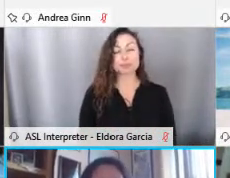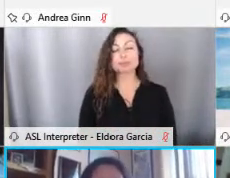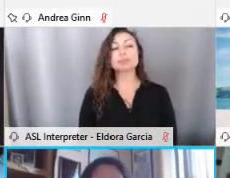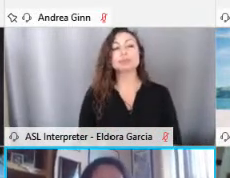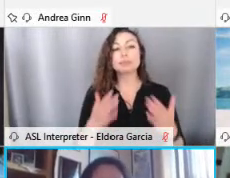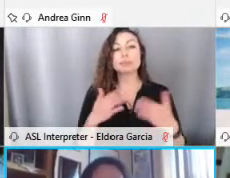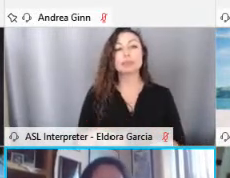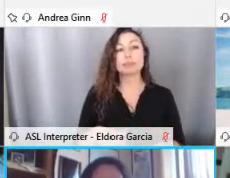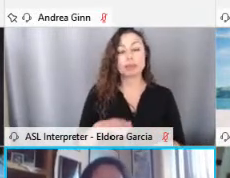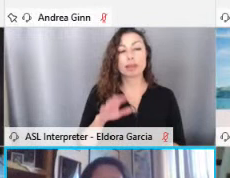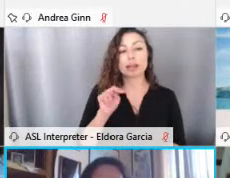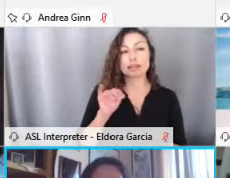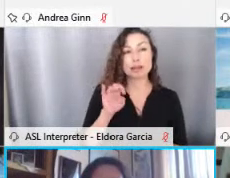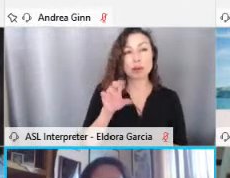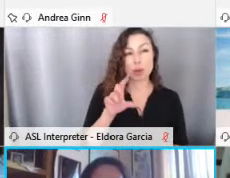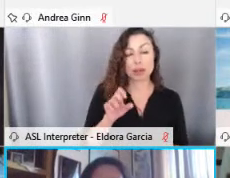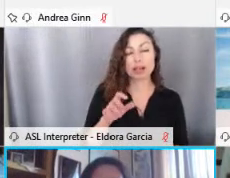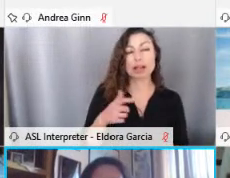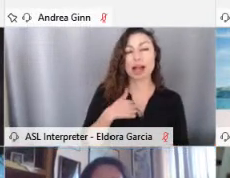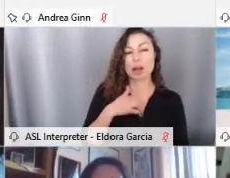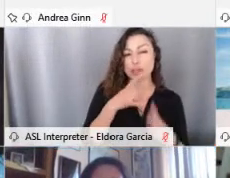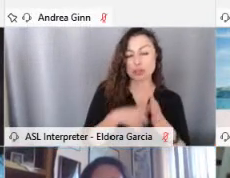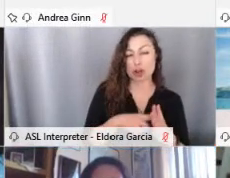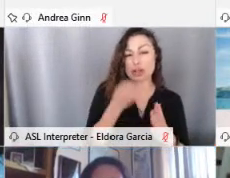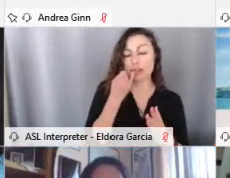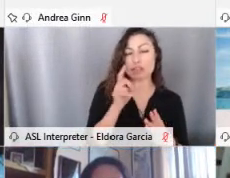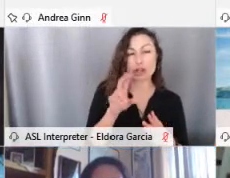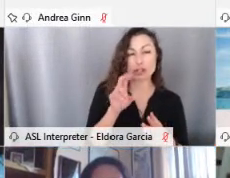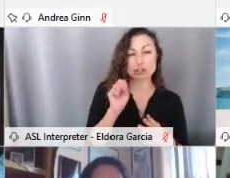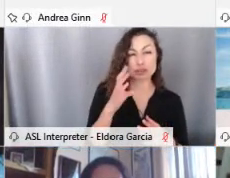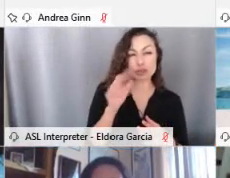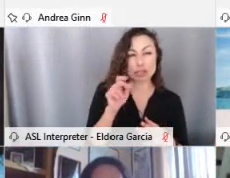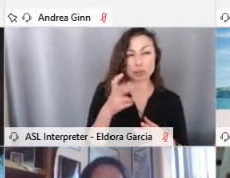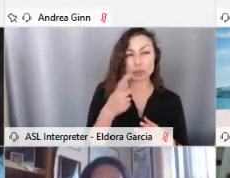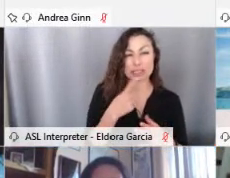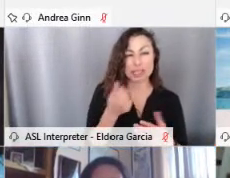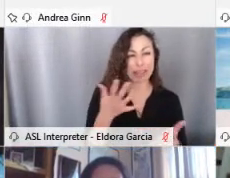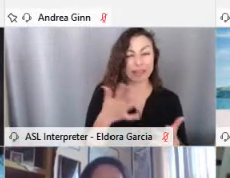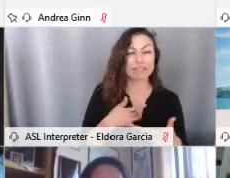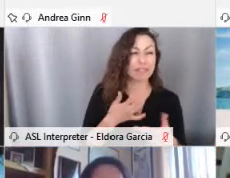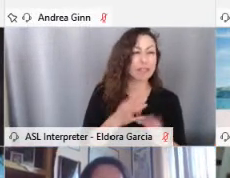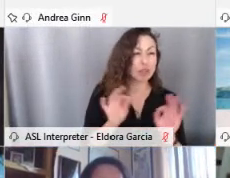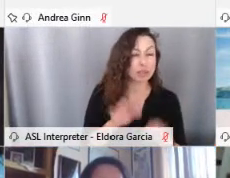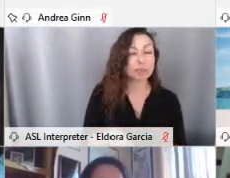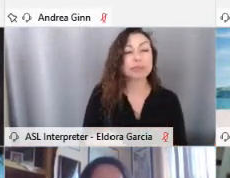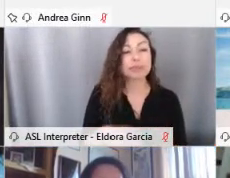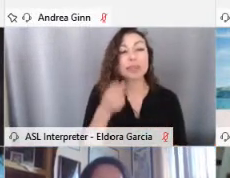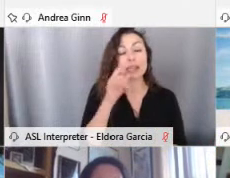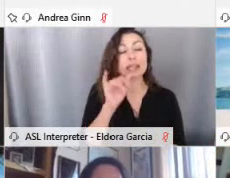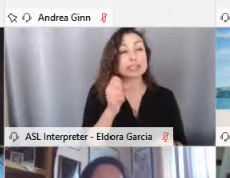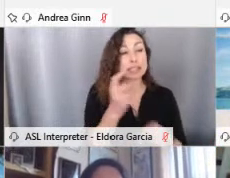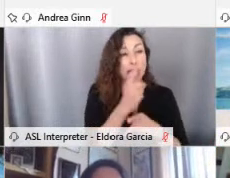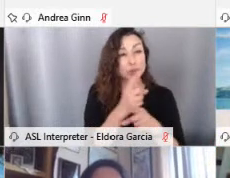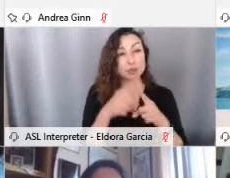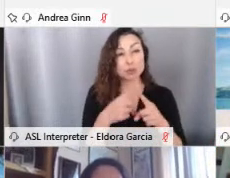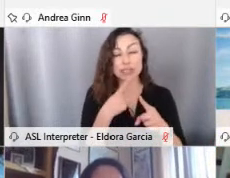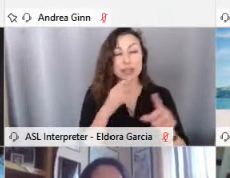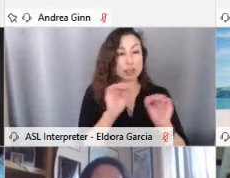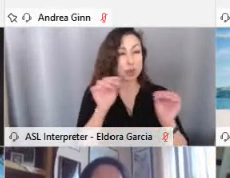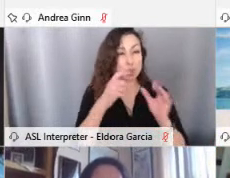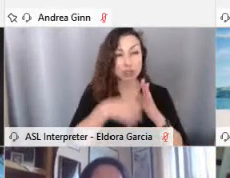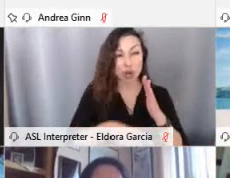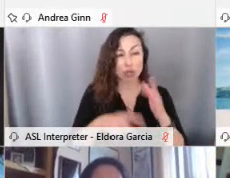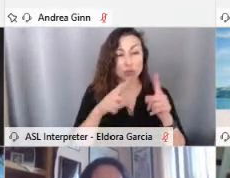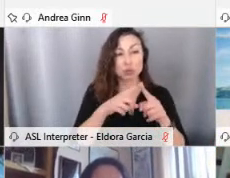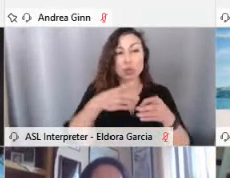Mr. Chair, members of the committee, Senator Lopez, I'll start, and if Dr. Grace, you want to chime in, feel free. It is accurate to say that there is no charge